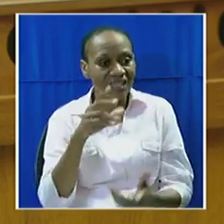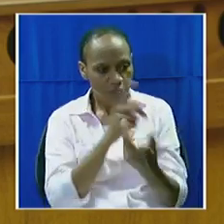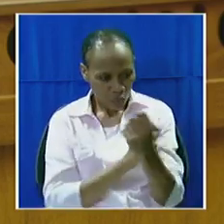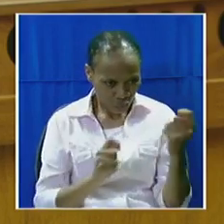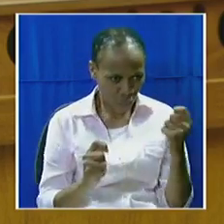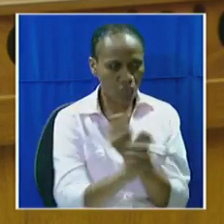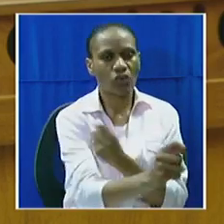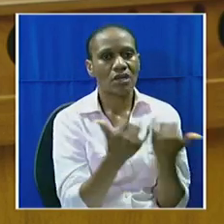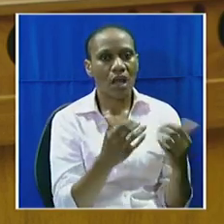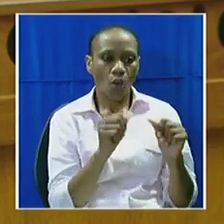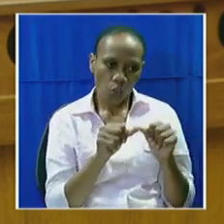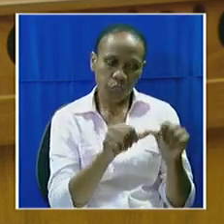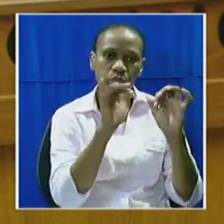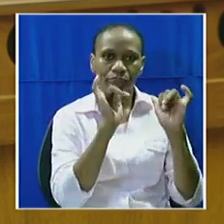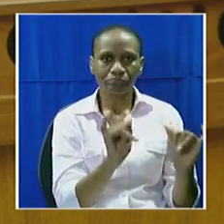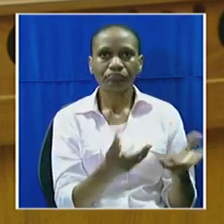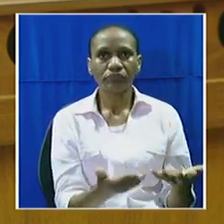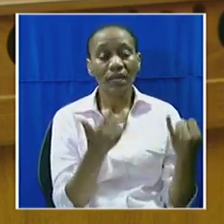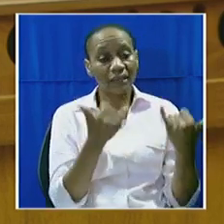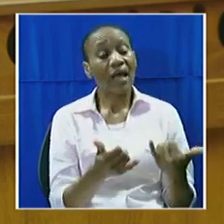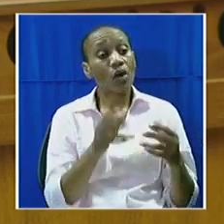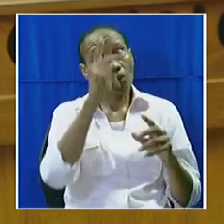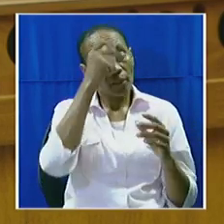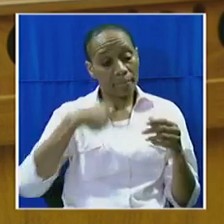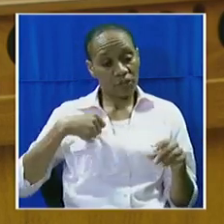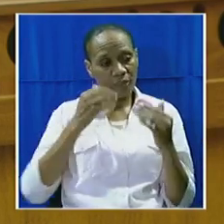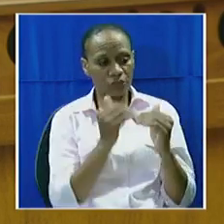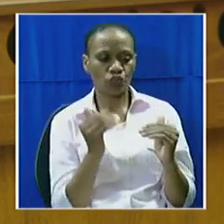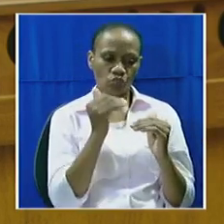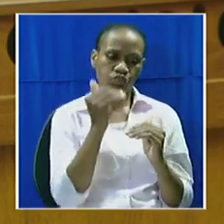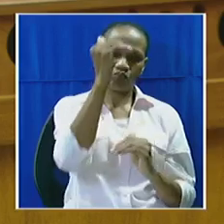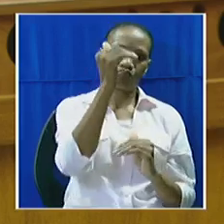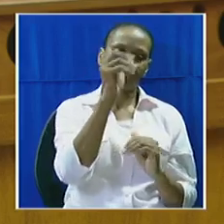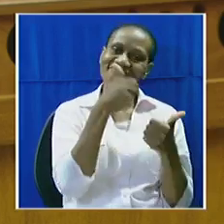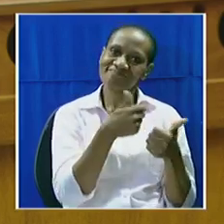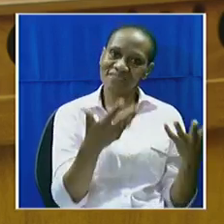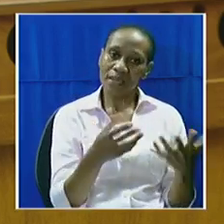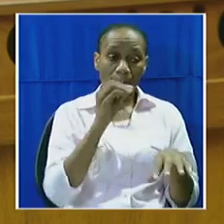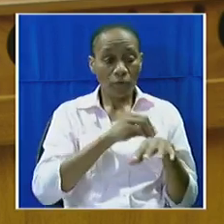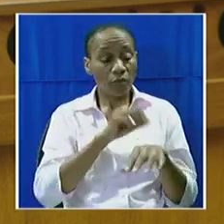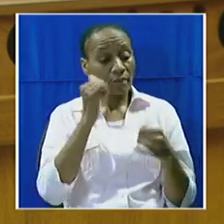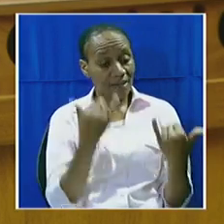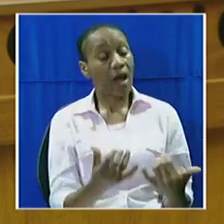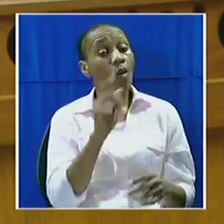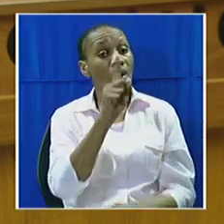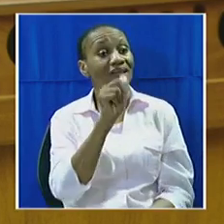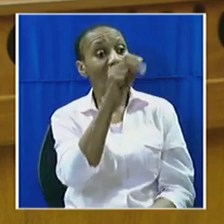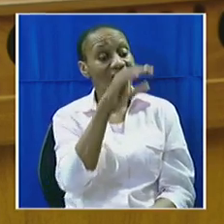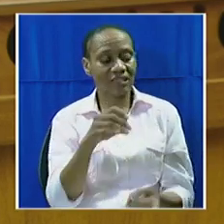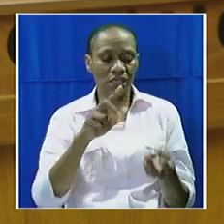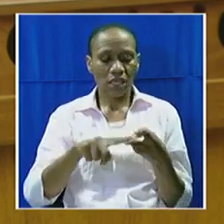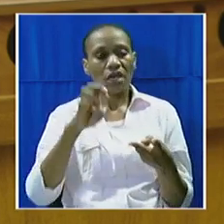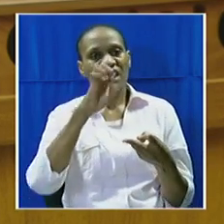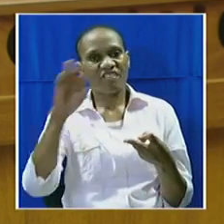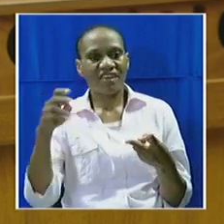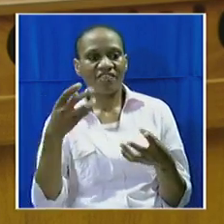around. Moody's has upgraded the city 2 notches. The main problem in Tshwane is that the ANC and EFF